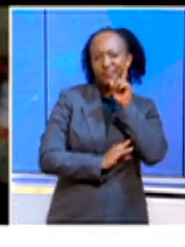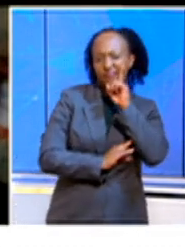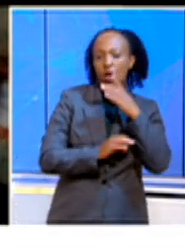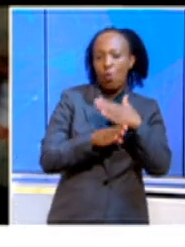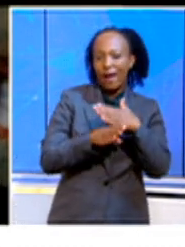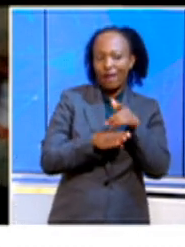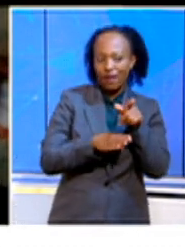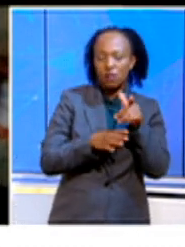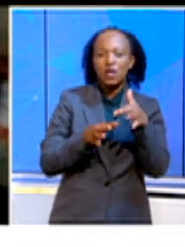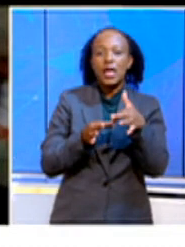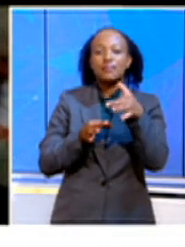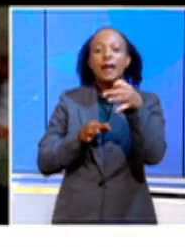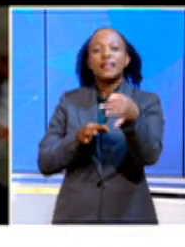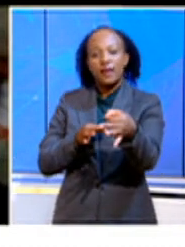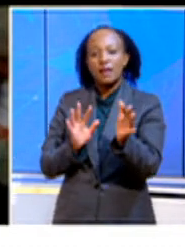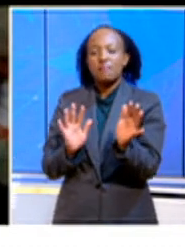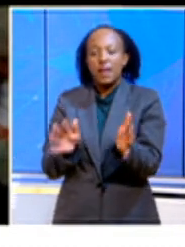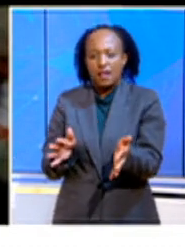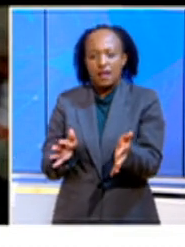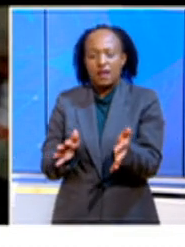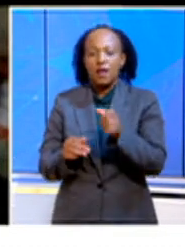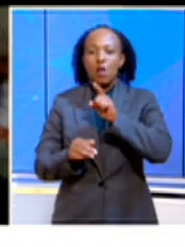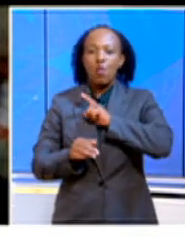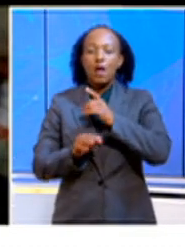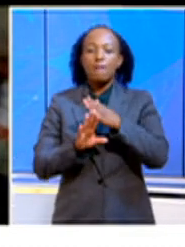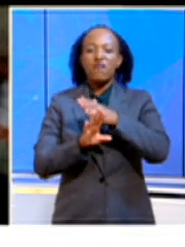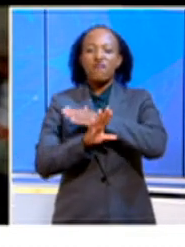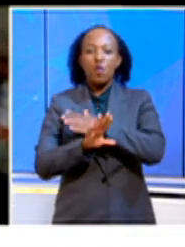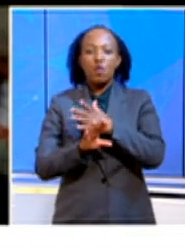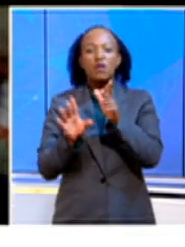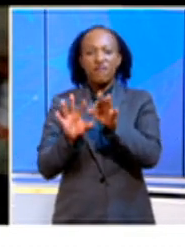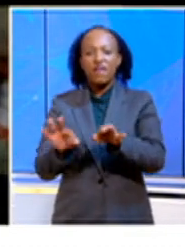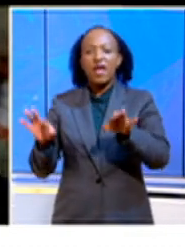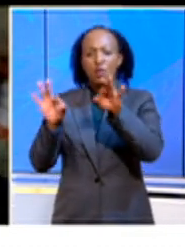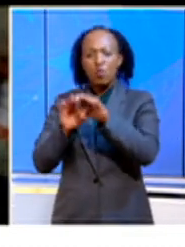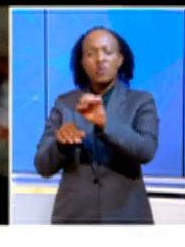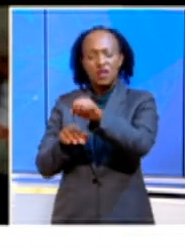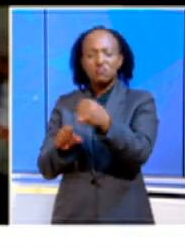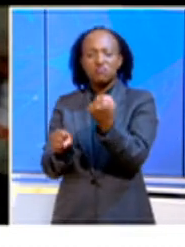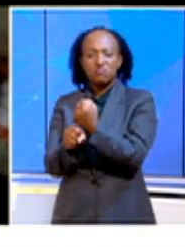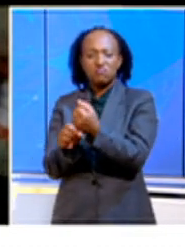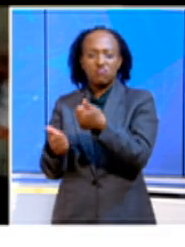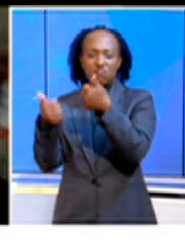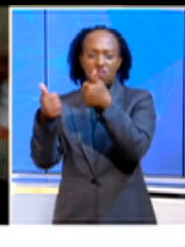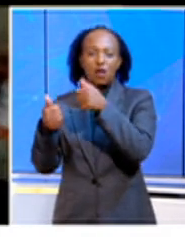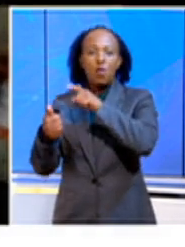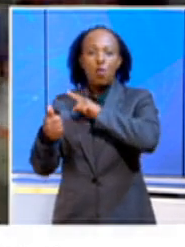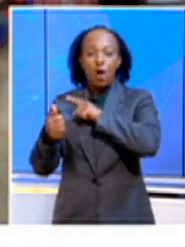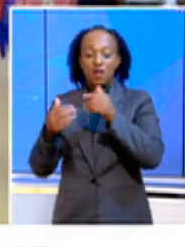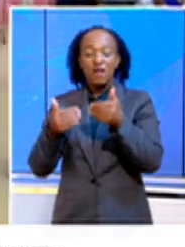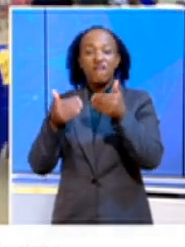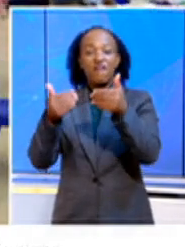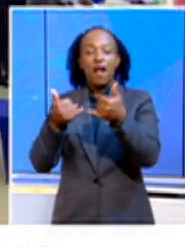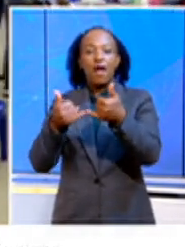workaround because the rollout was not organized in time. It has value in that it's vaccinating frontline